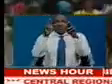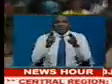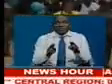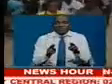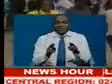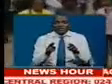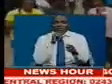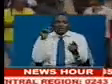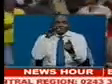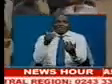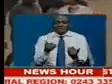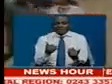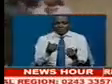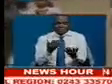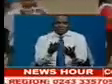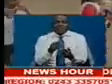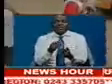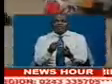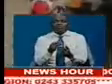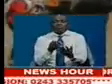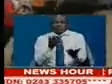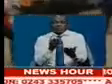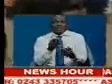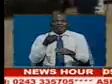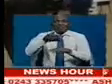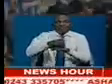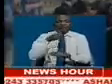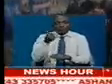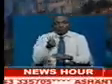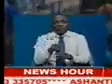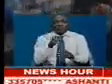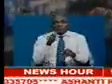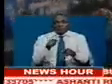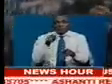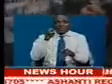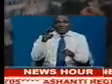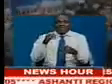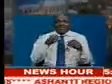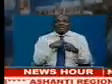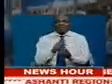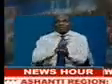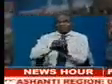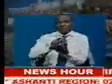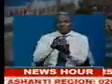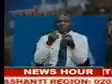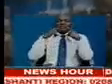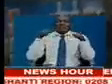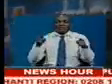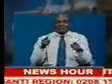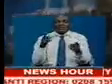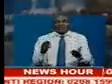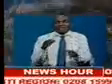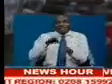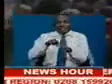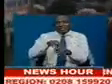not expected before Wednesday, and the electoral body has 7 days to declare a winner. The election pitted President